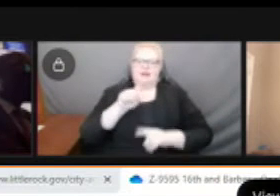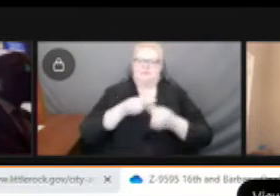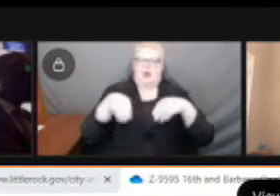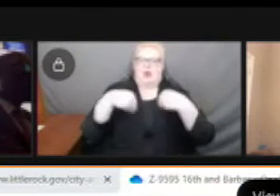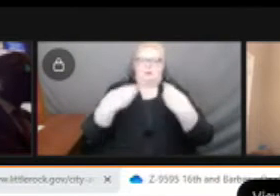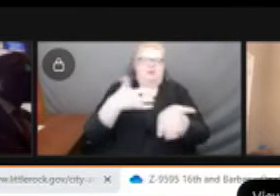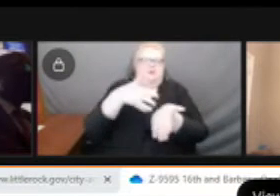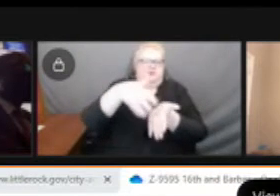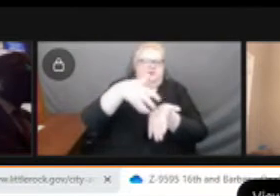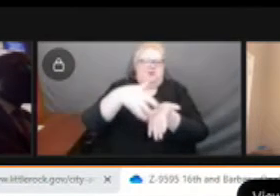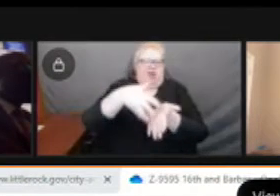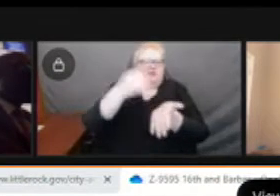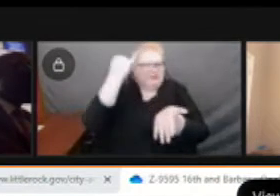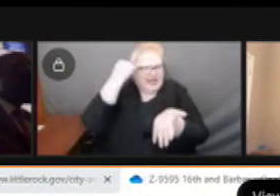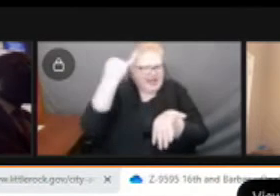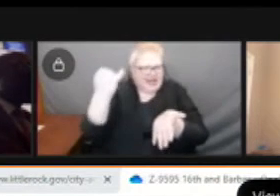but